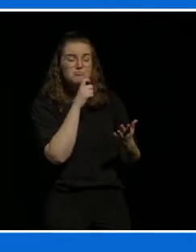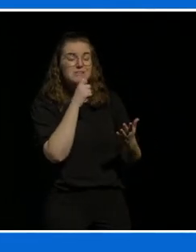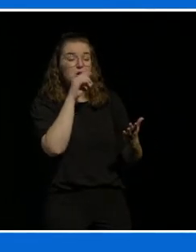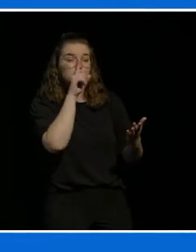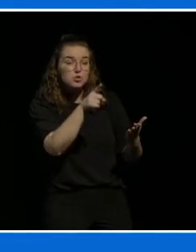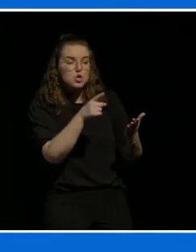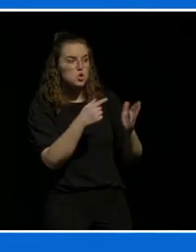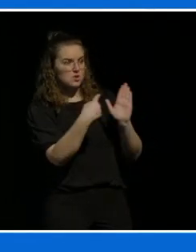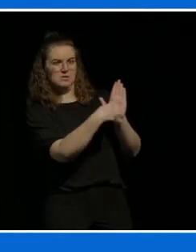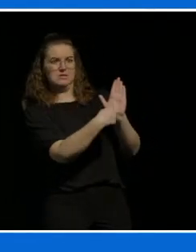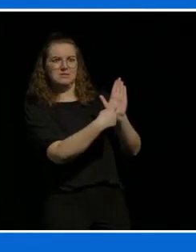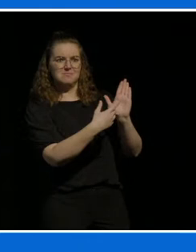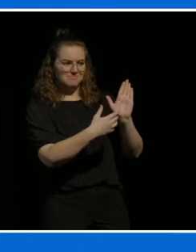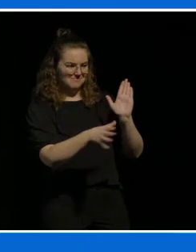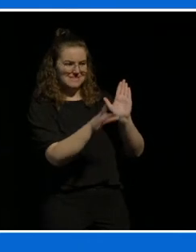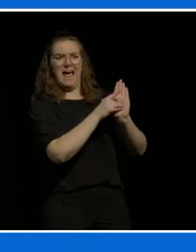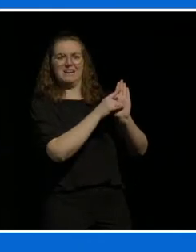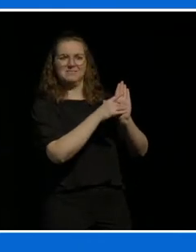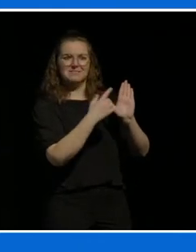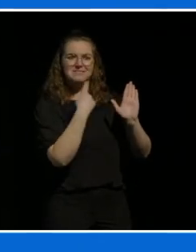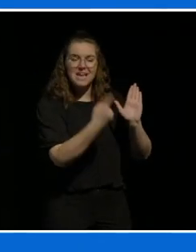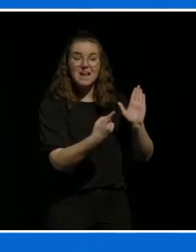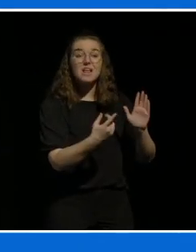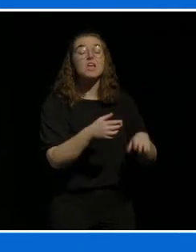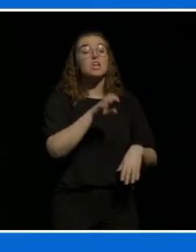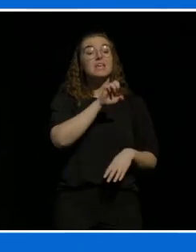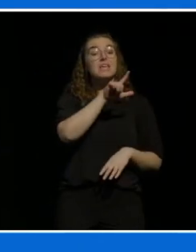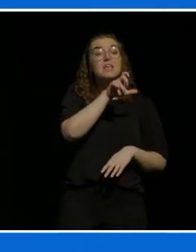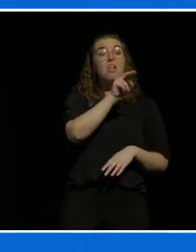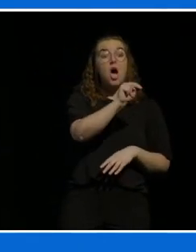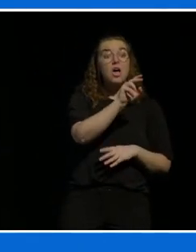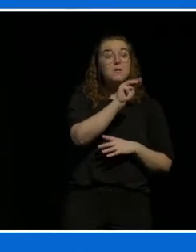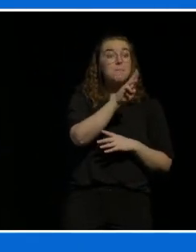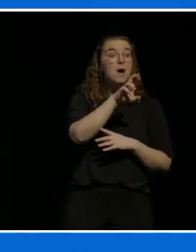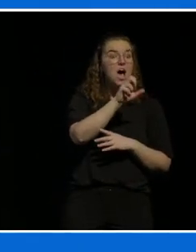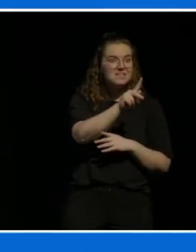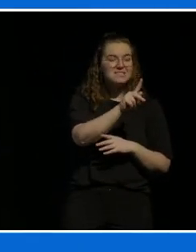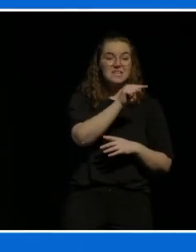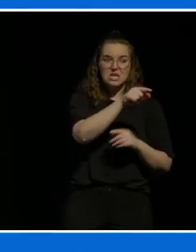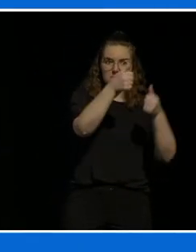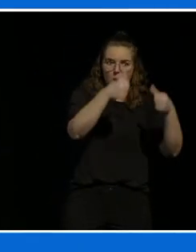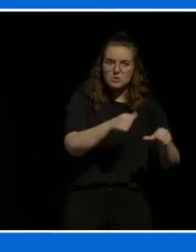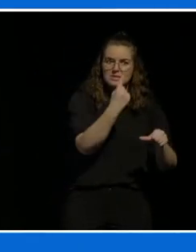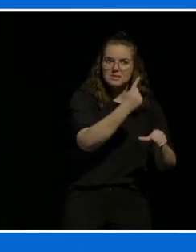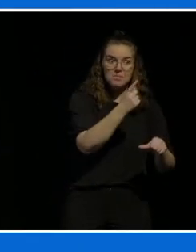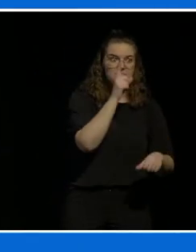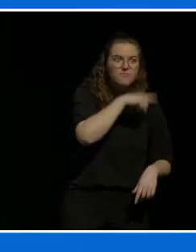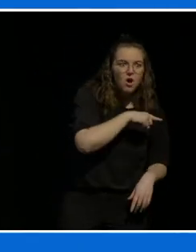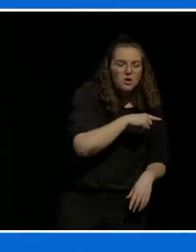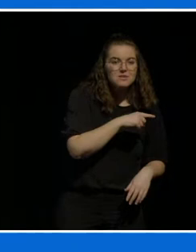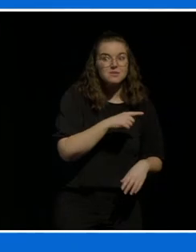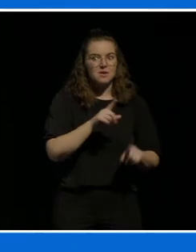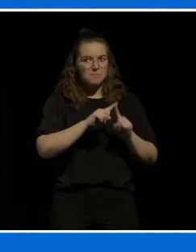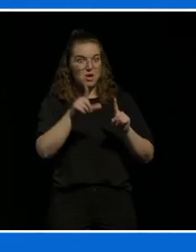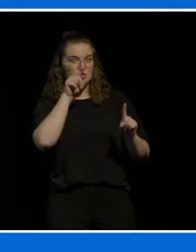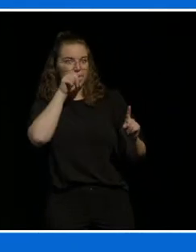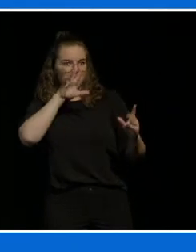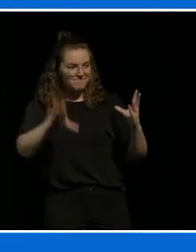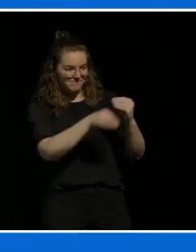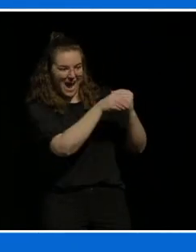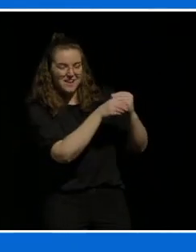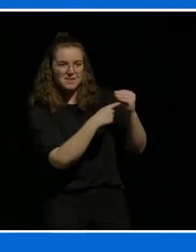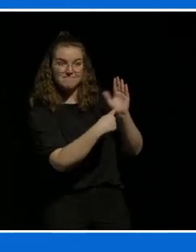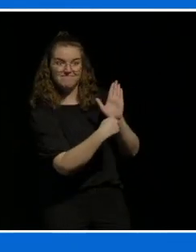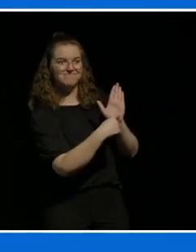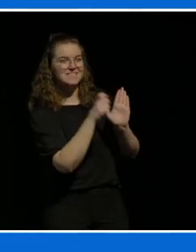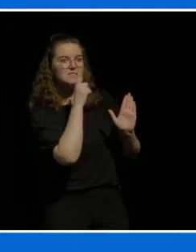Musk, for example, tweeted something that was incorrect and it corrected him, even though he owns Twitter. And that's really important to say, no matter how big your platform is, if you put information